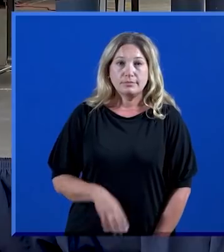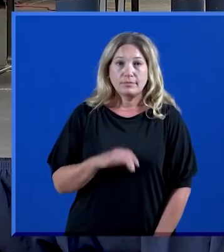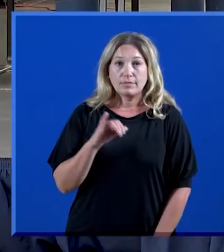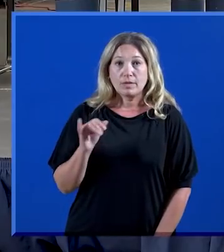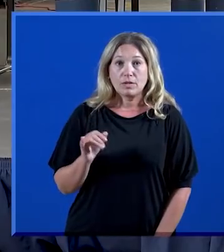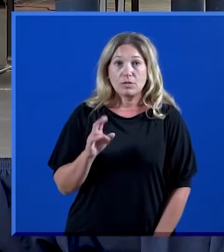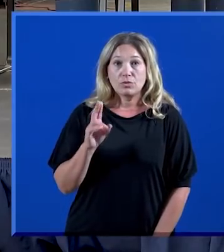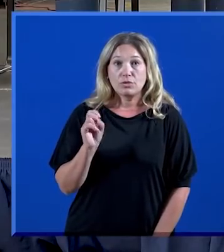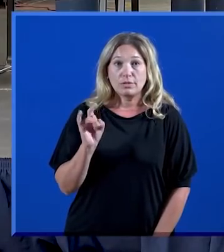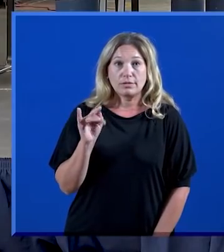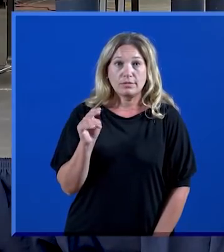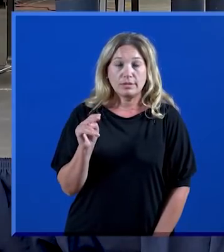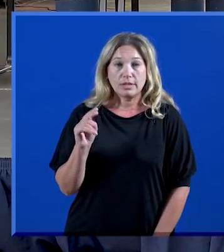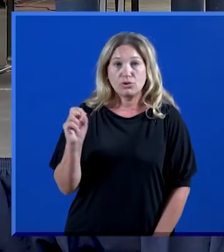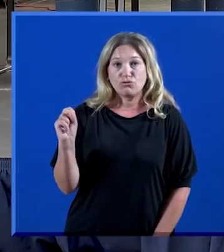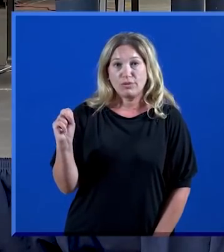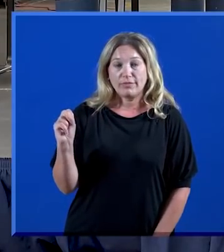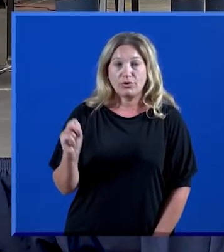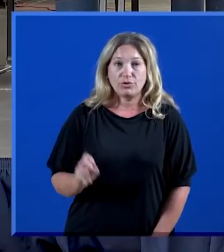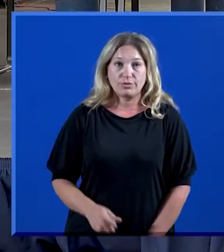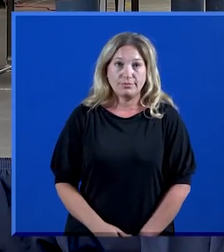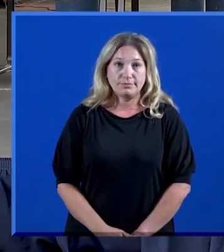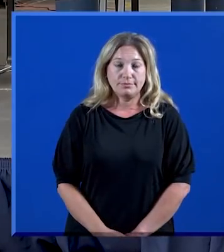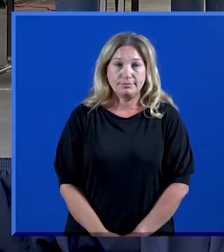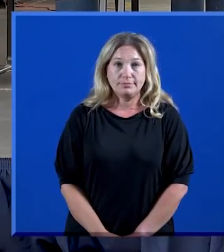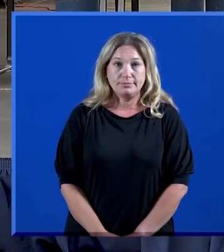Justin Strever.